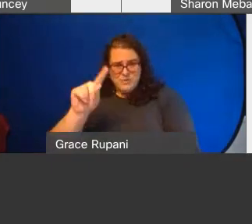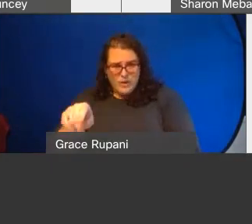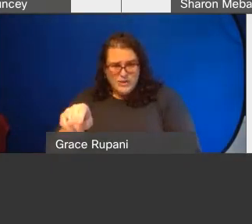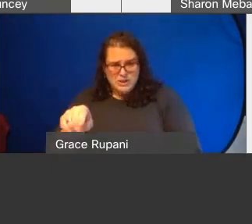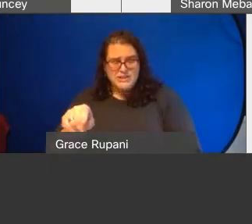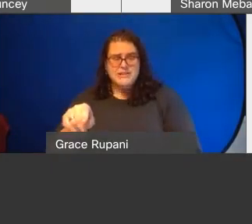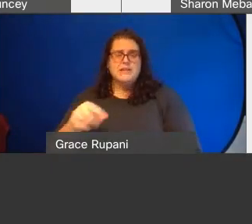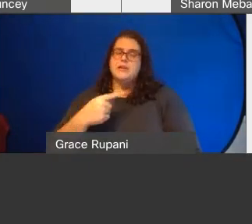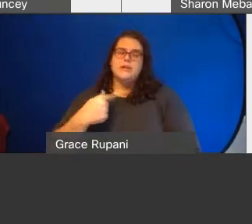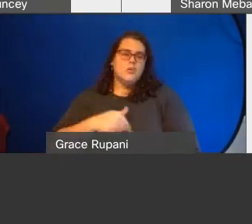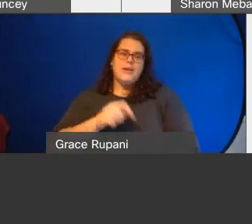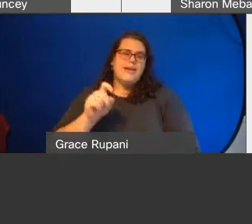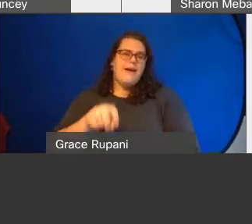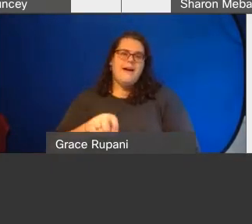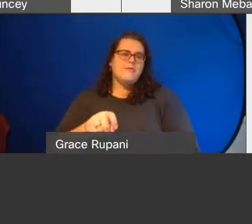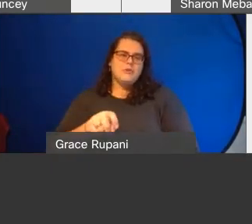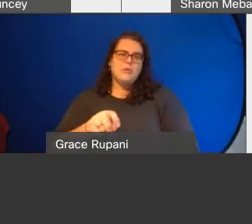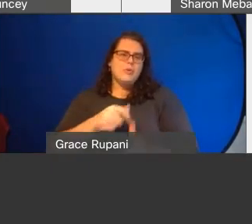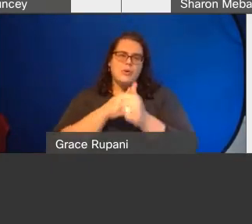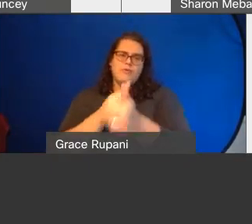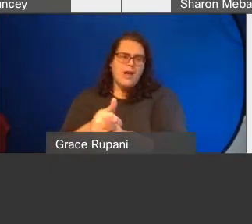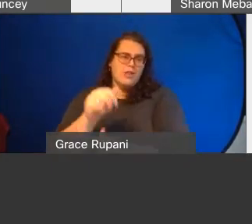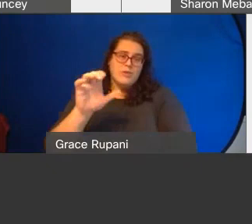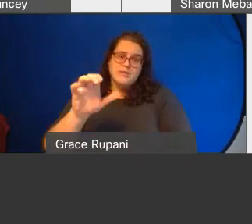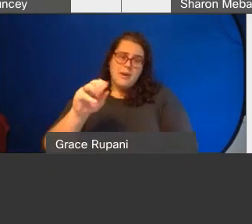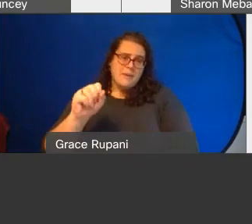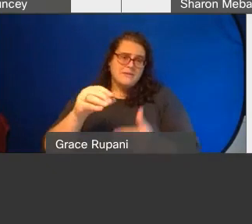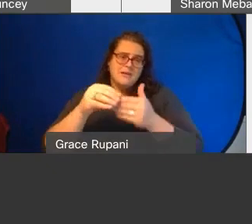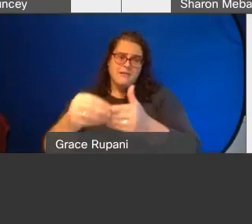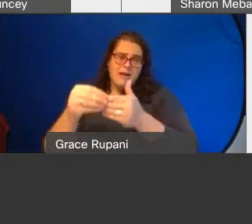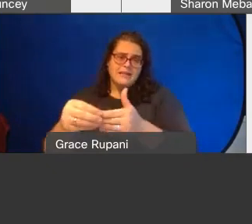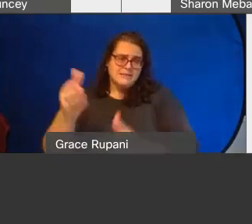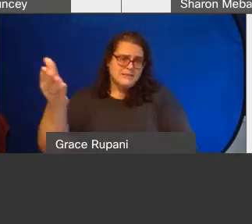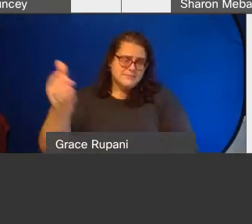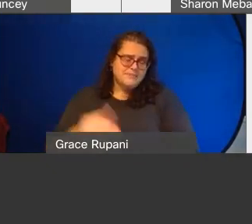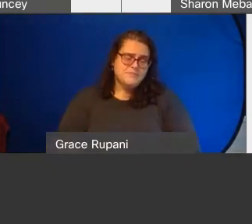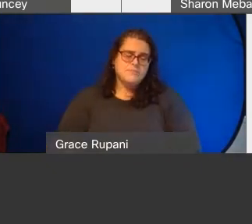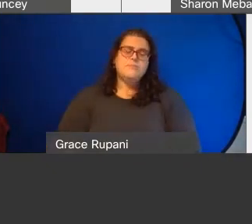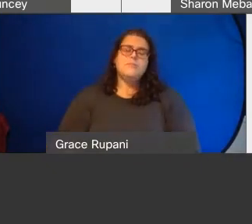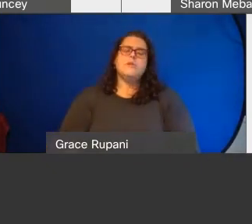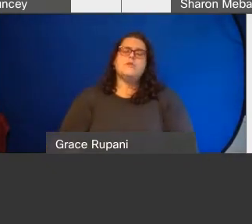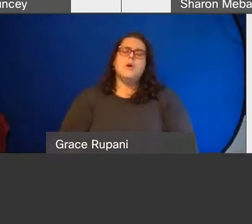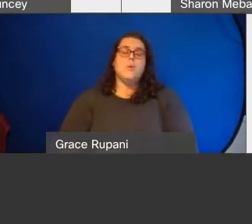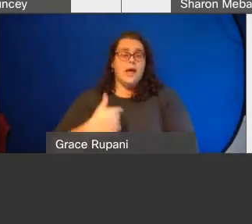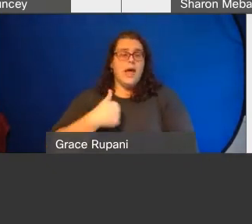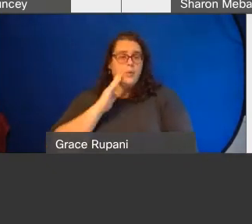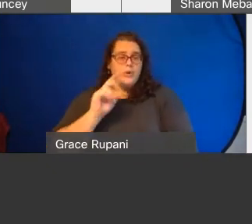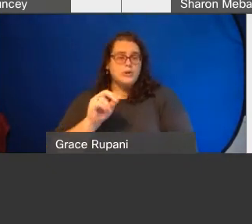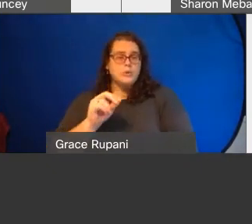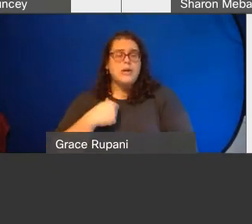we have to follow the CMS guidance. So what I'll do is I will pose that